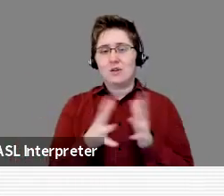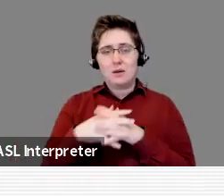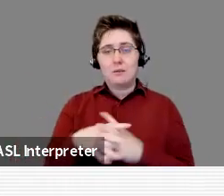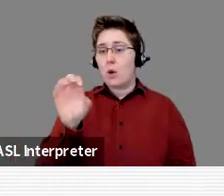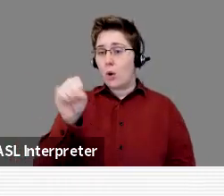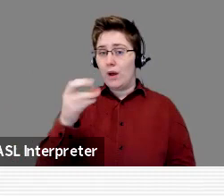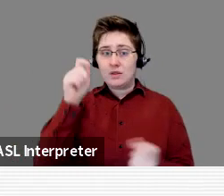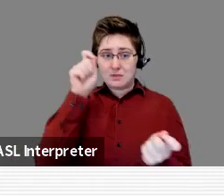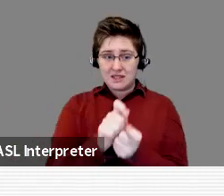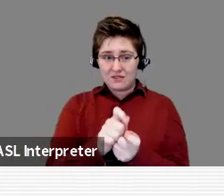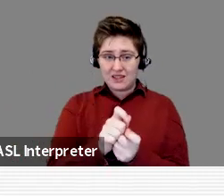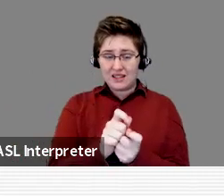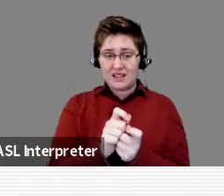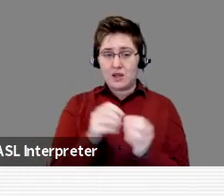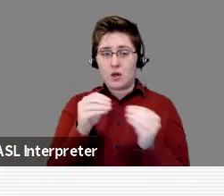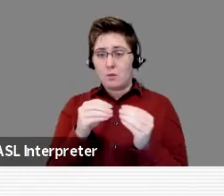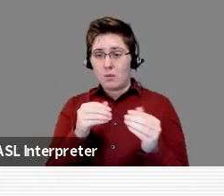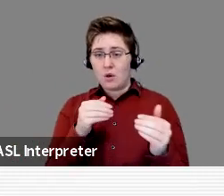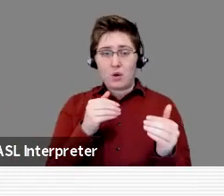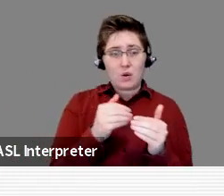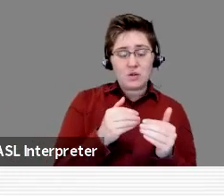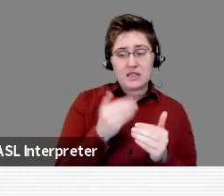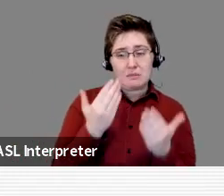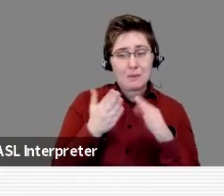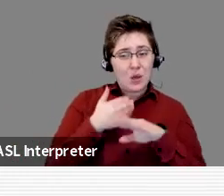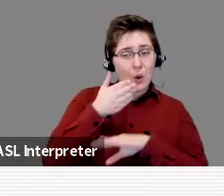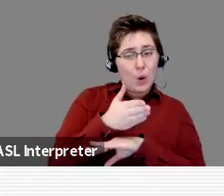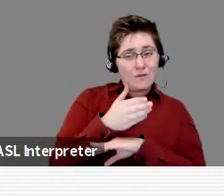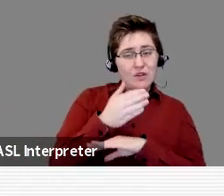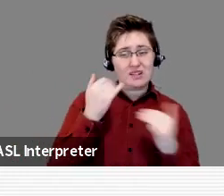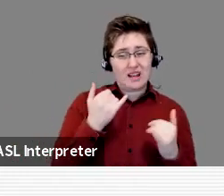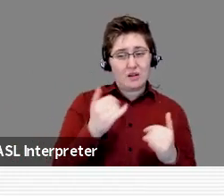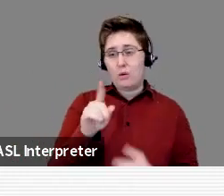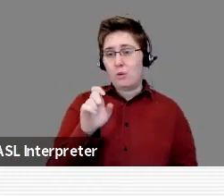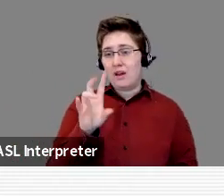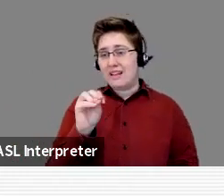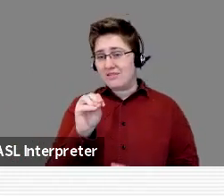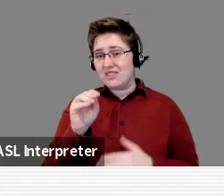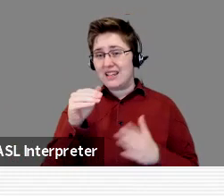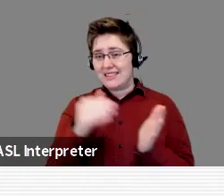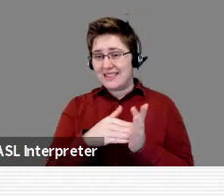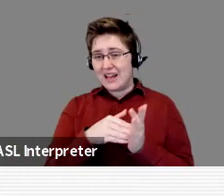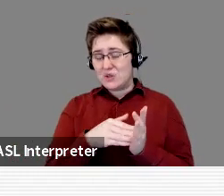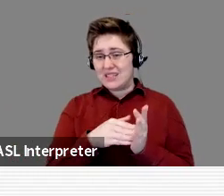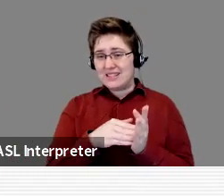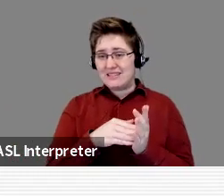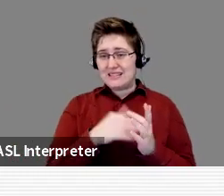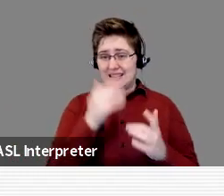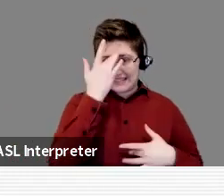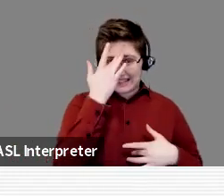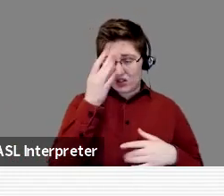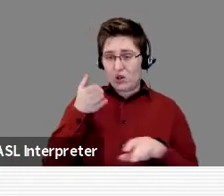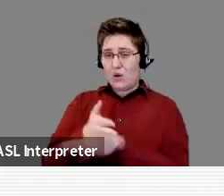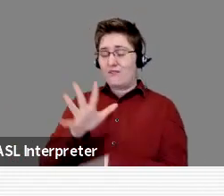specifically, we're actually closer to, and may even be over this point, 170,000 cases, and over 5,000